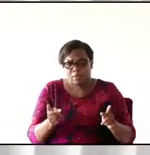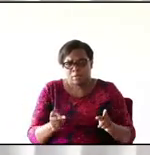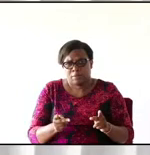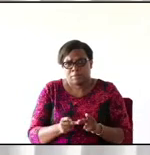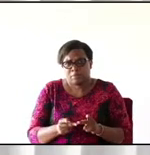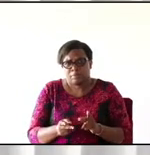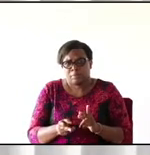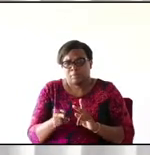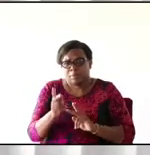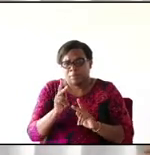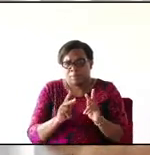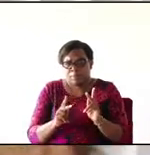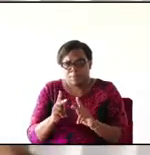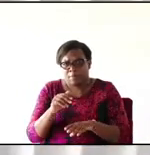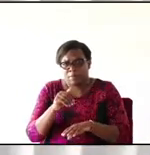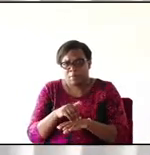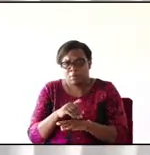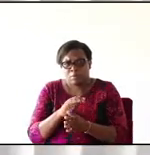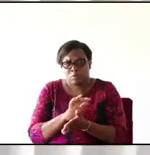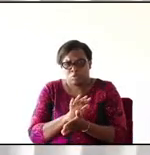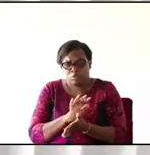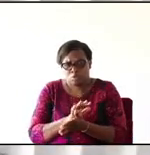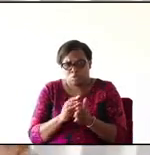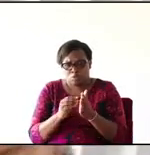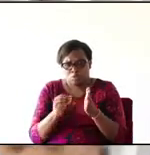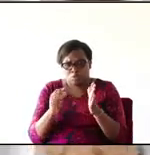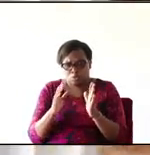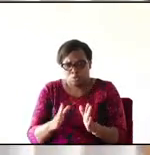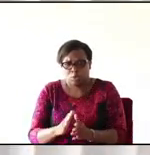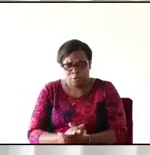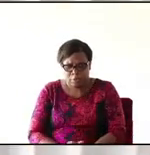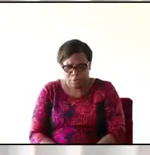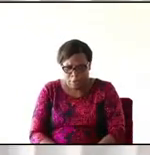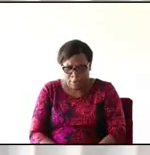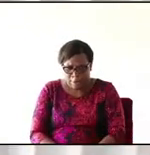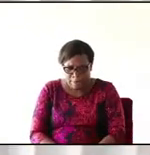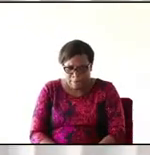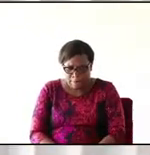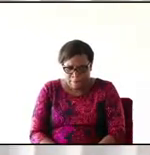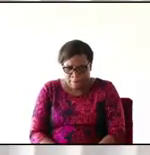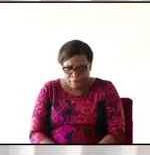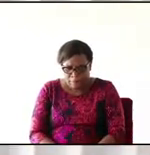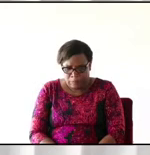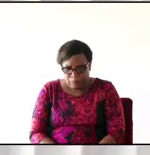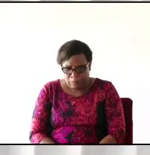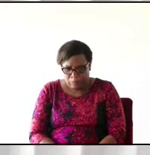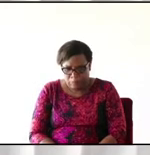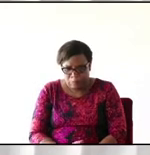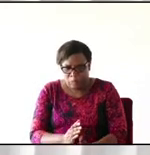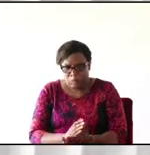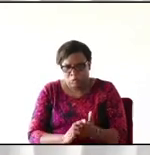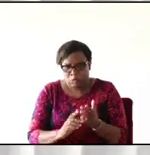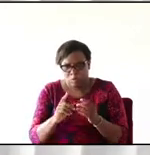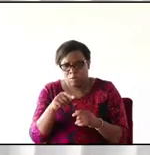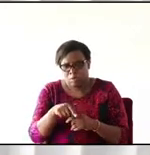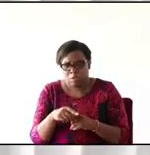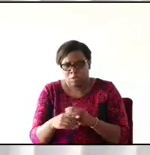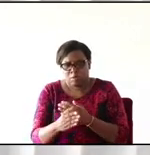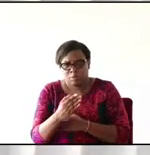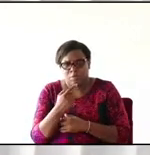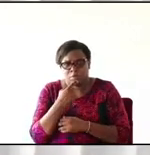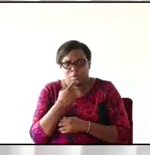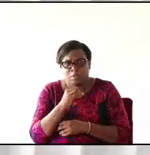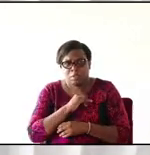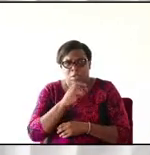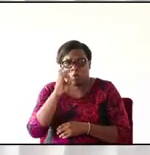those people, students, colleagues of mine in my school. Is there somebody this morning? Say, I am willing to be